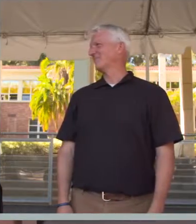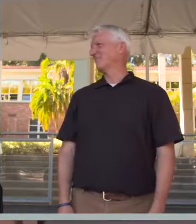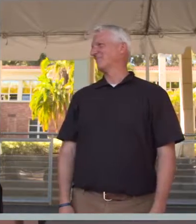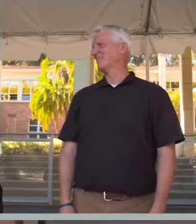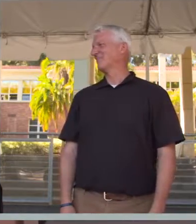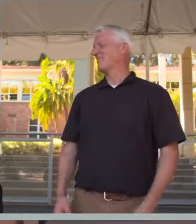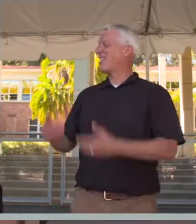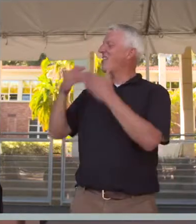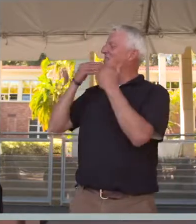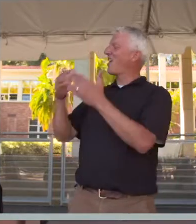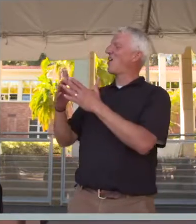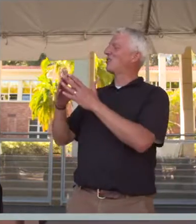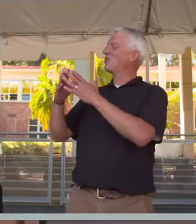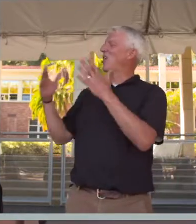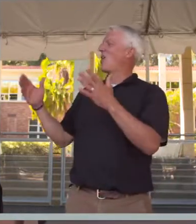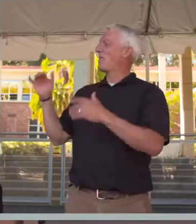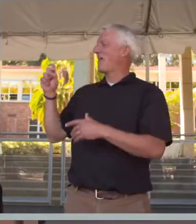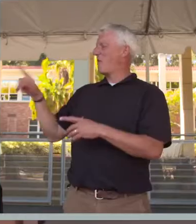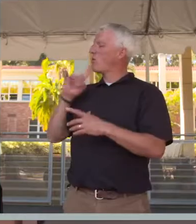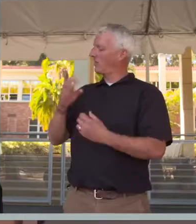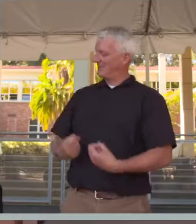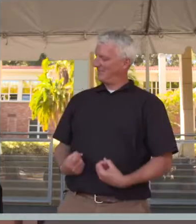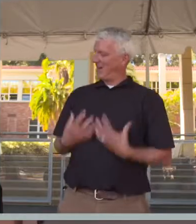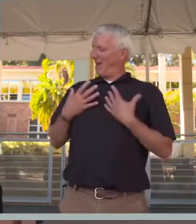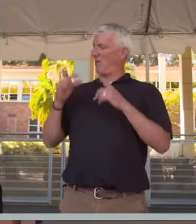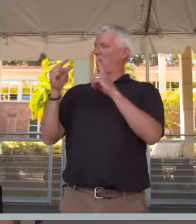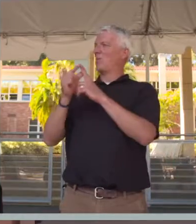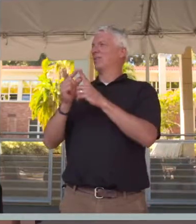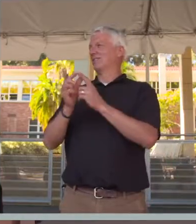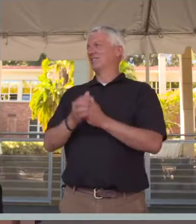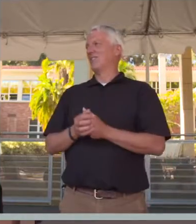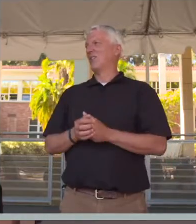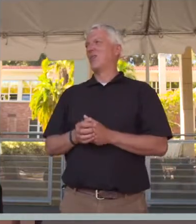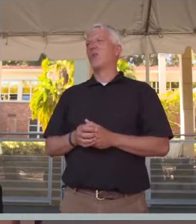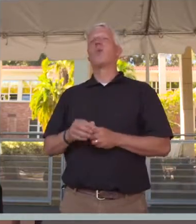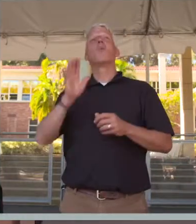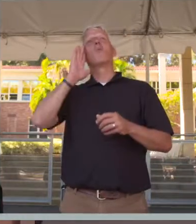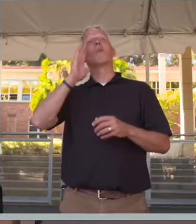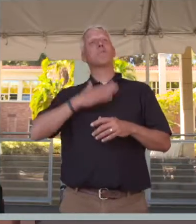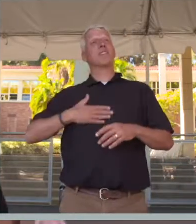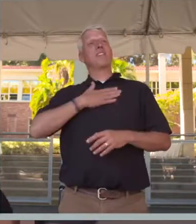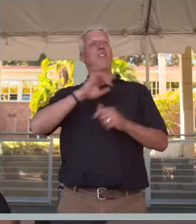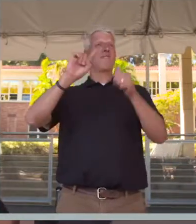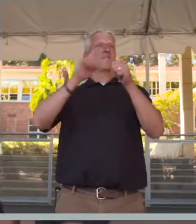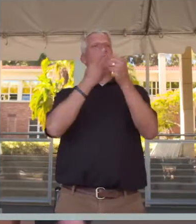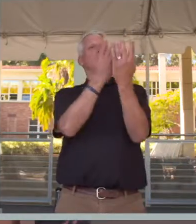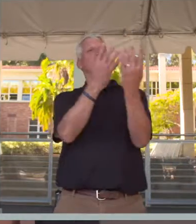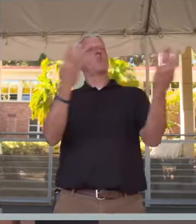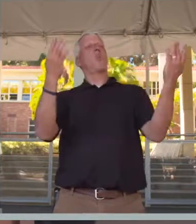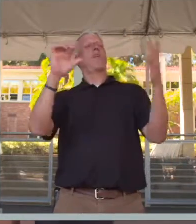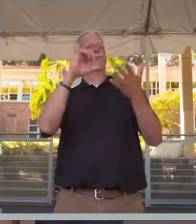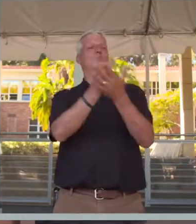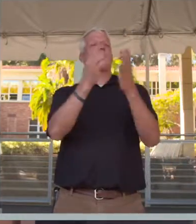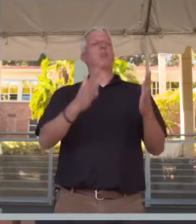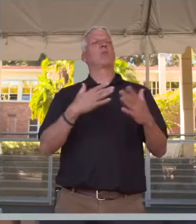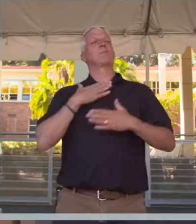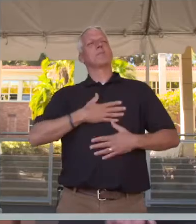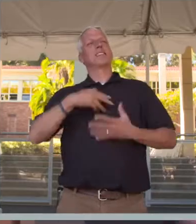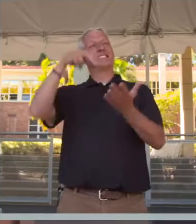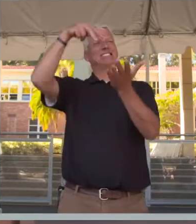Thank you so much, Mai, for that your inspiring words. Would the first row of graduates please stand and begin your approach